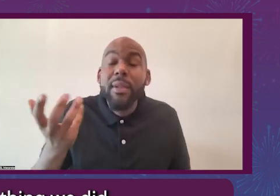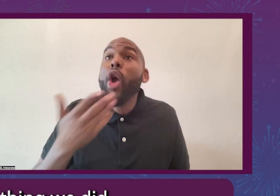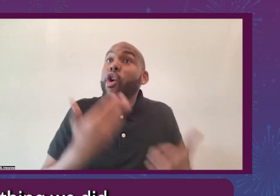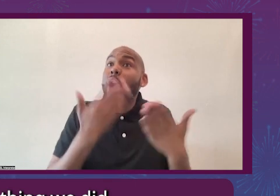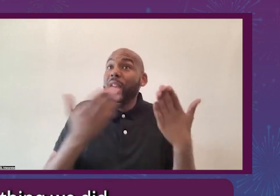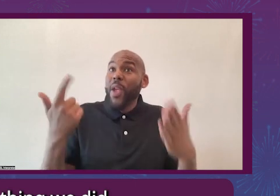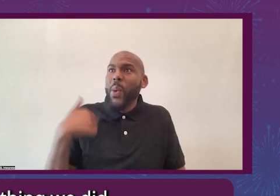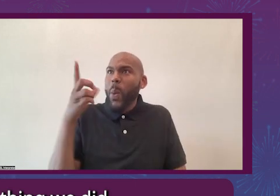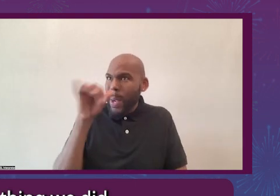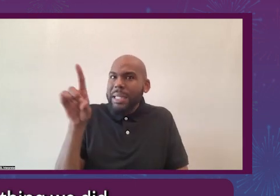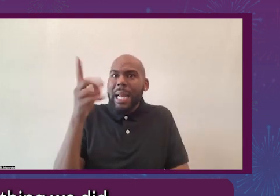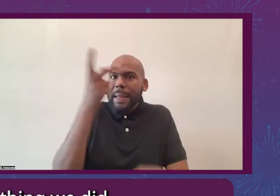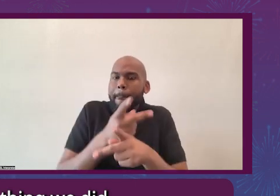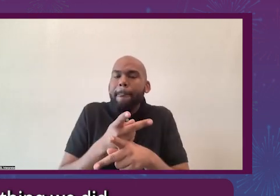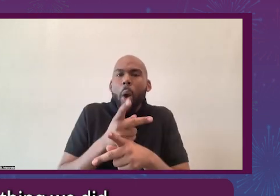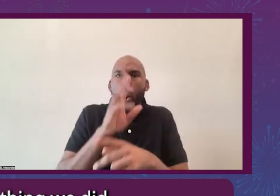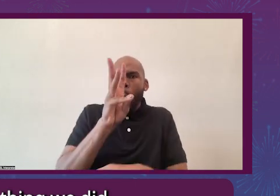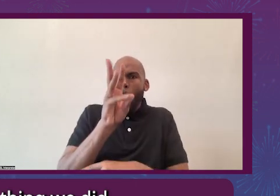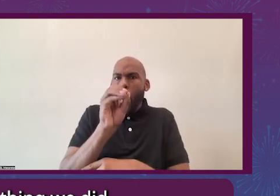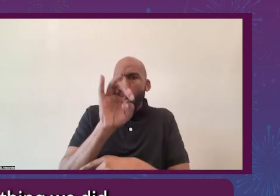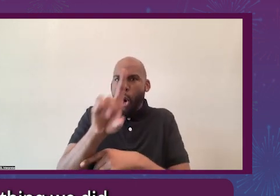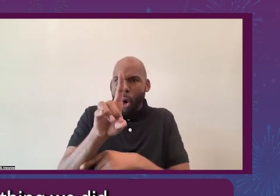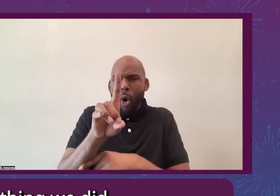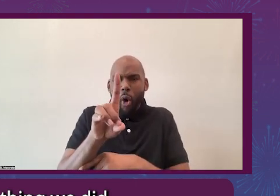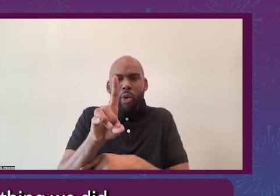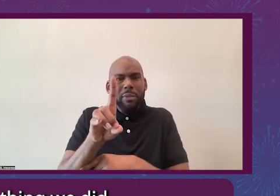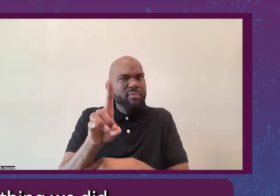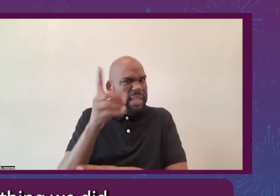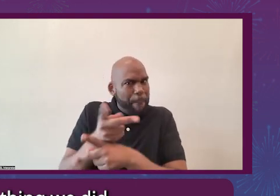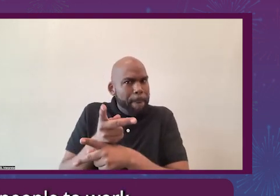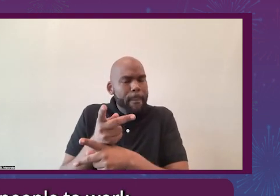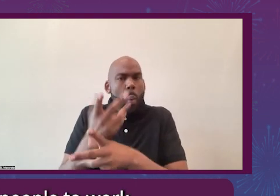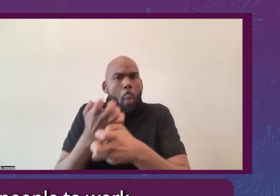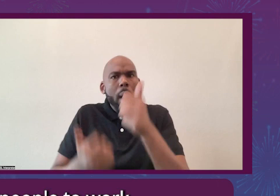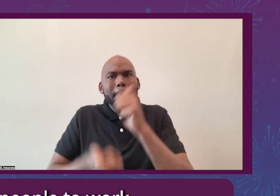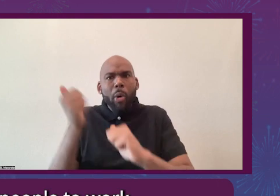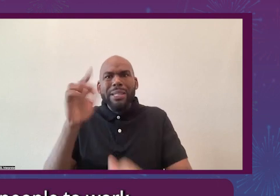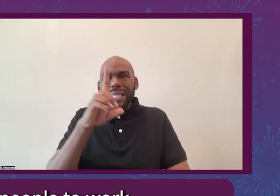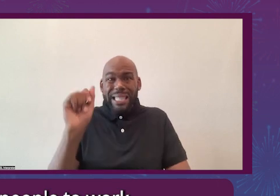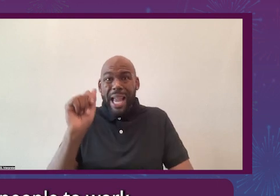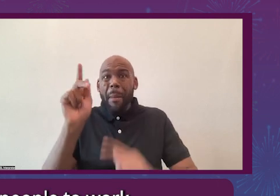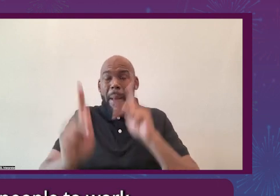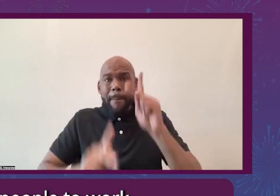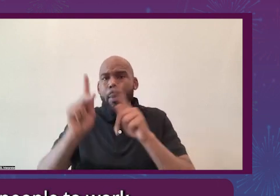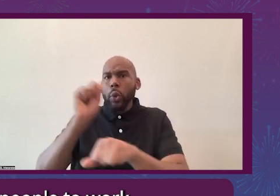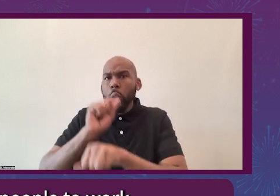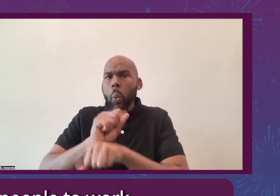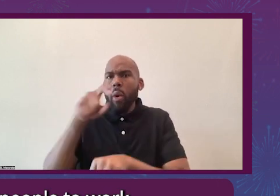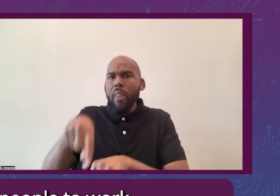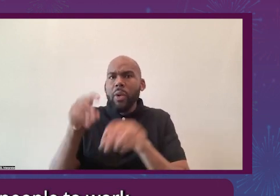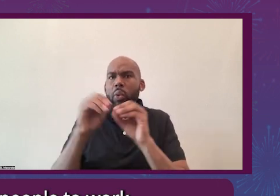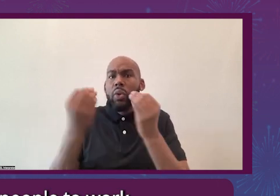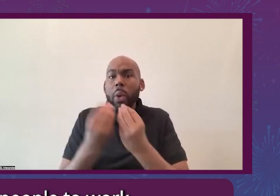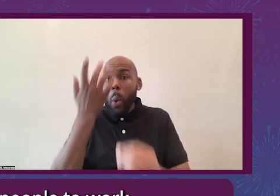it was a good thing we did, as I can see today, of course. We were determined that we wanted mostly disabled people